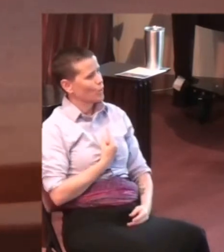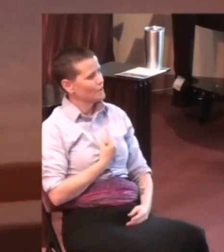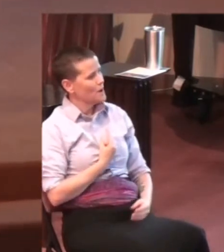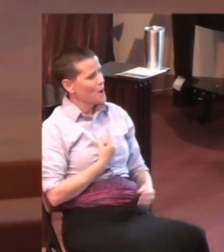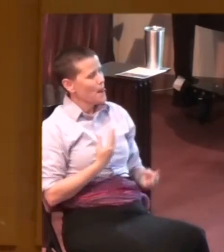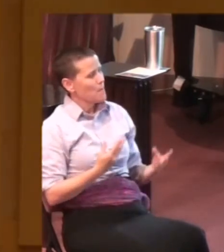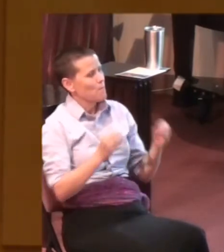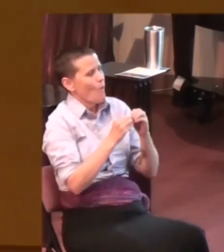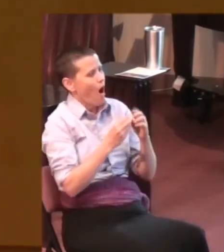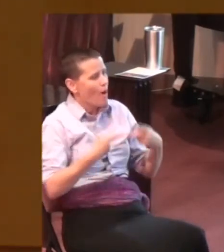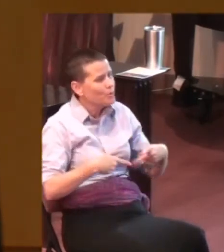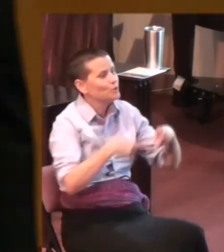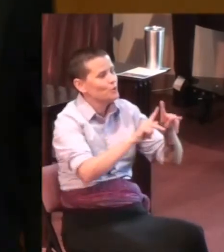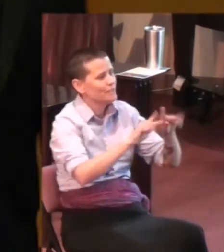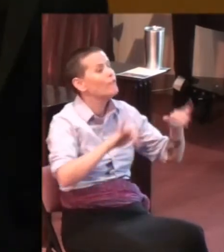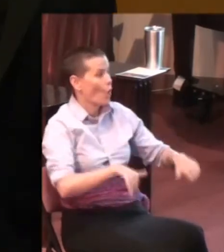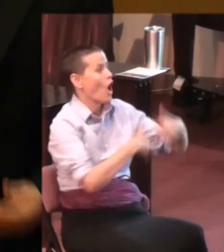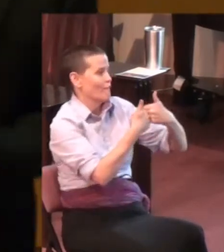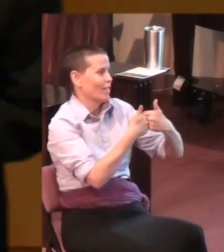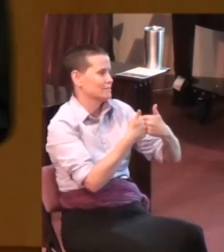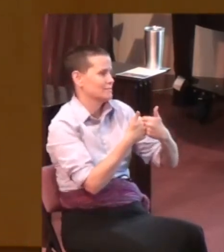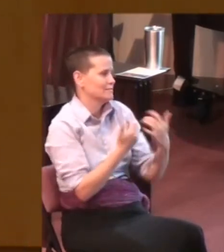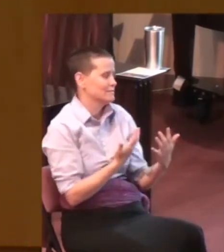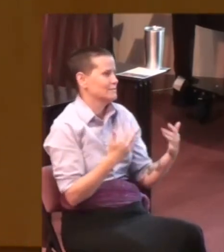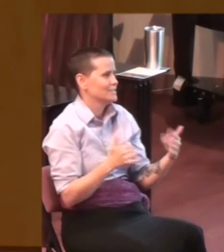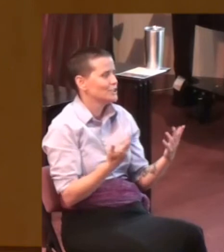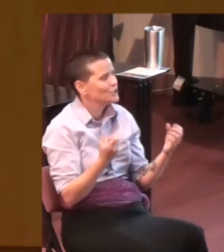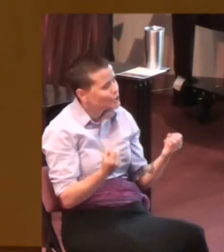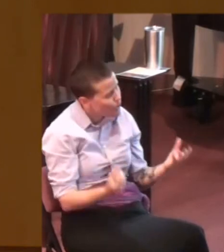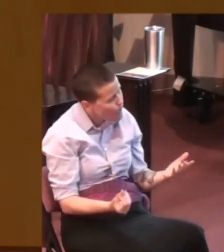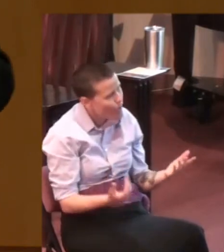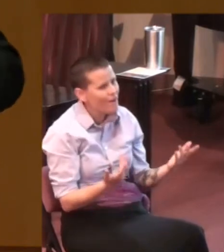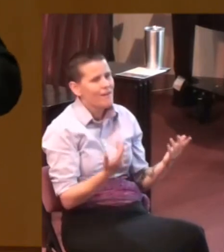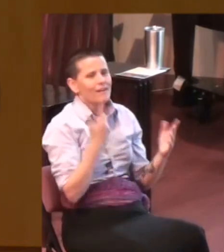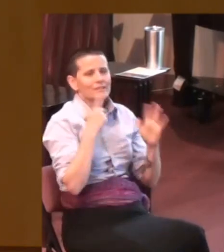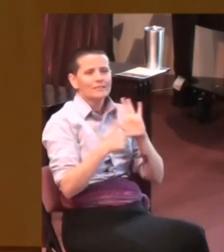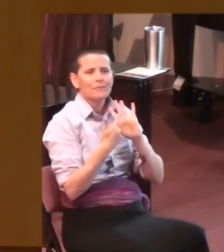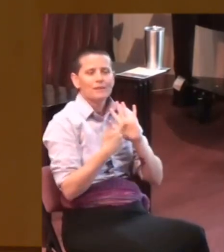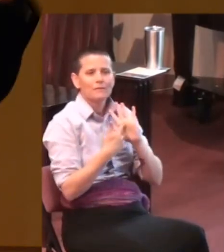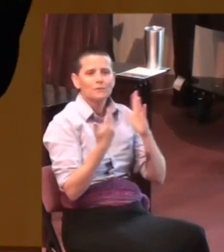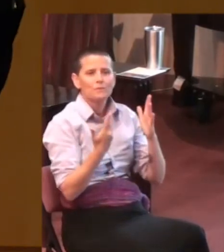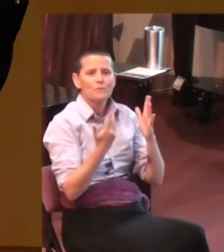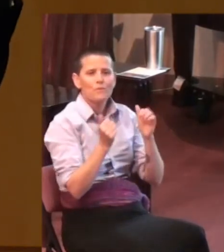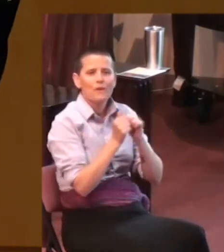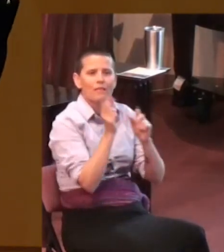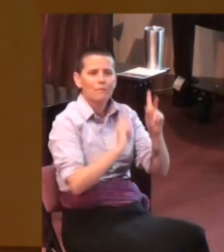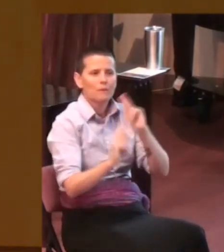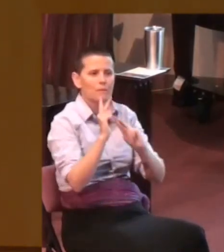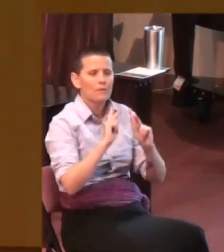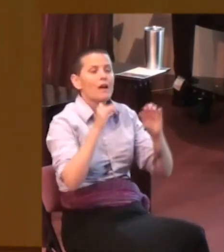Our greatest gift in this lifetime is somebody with whom we can engage to work out our junk